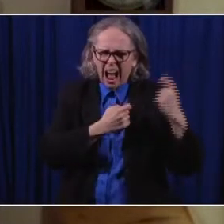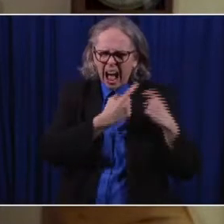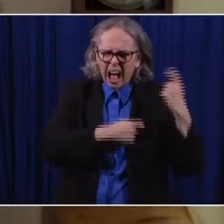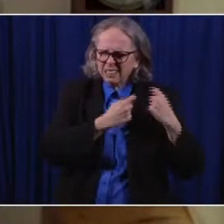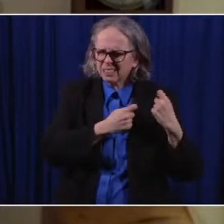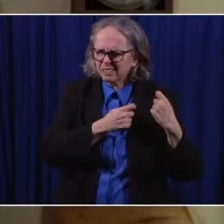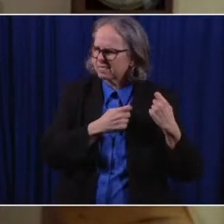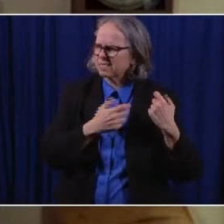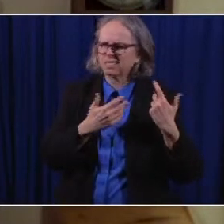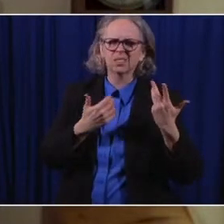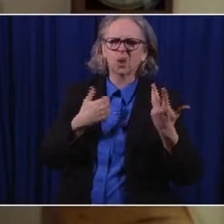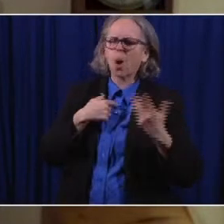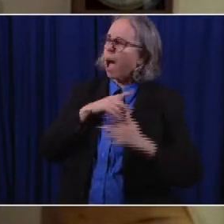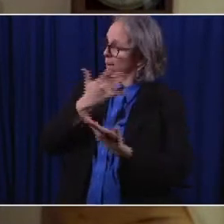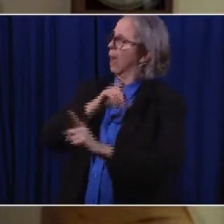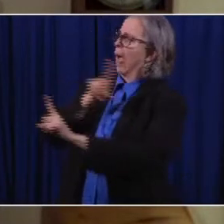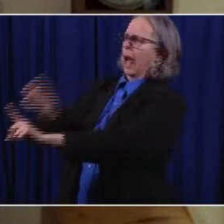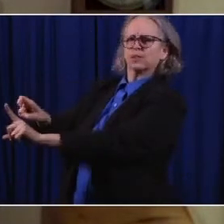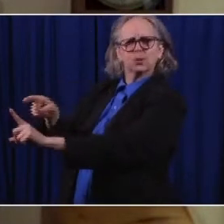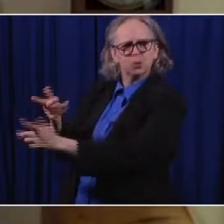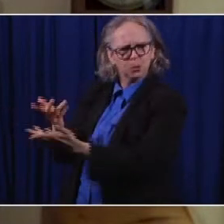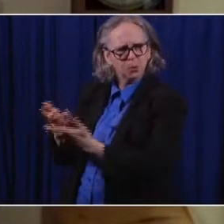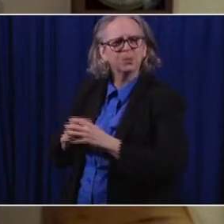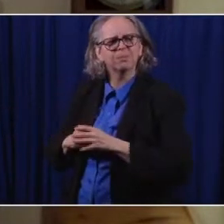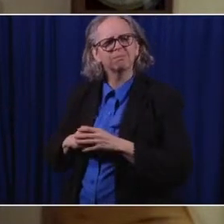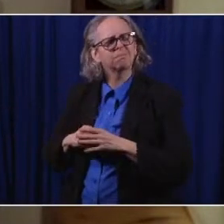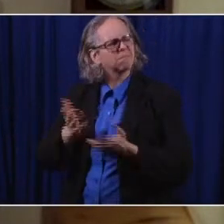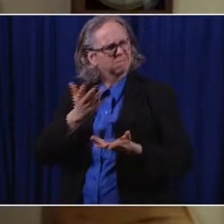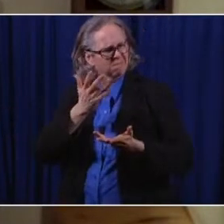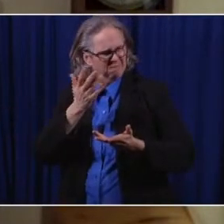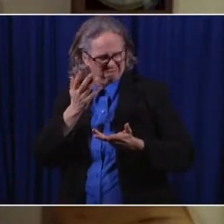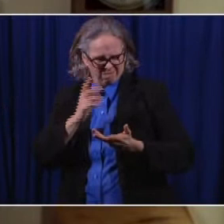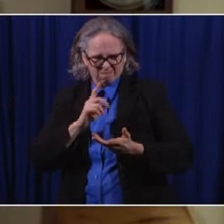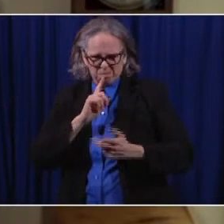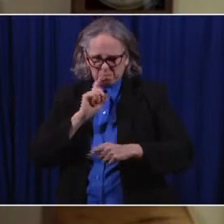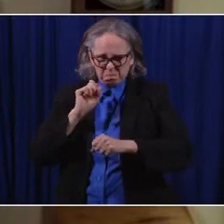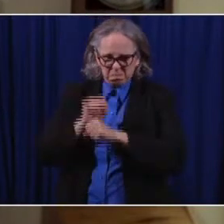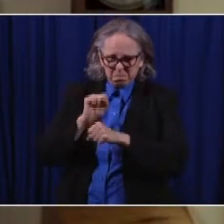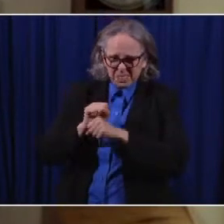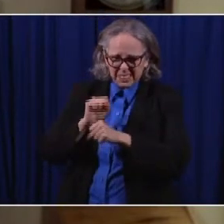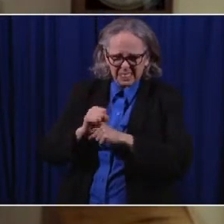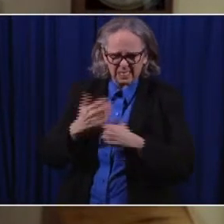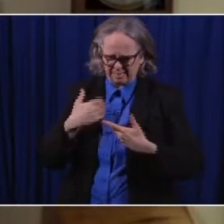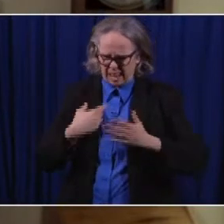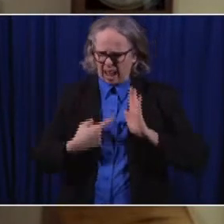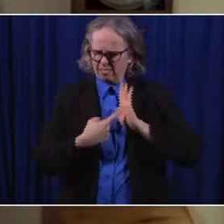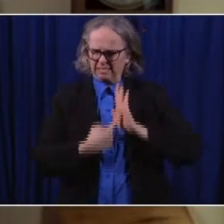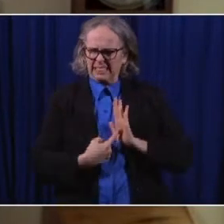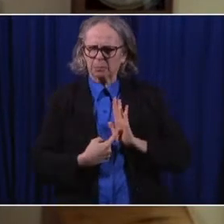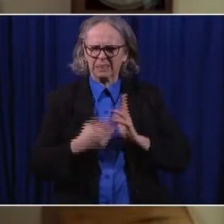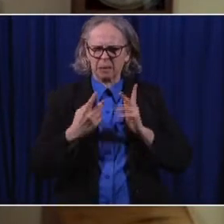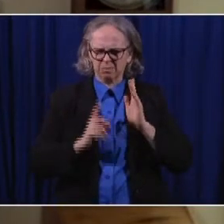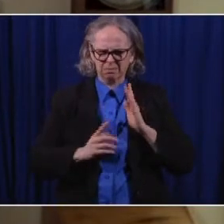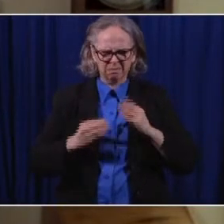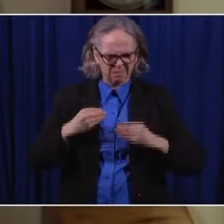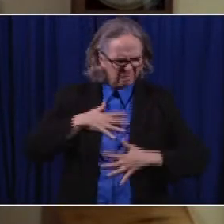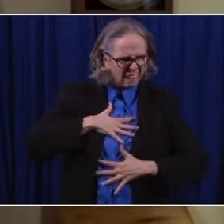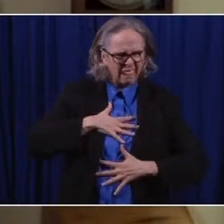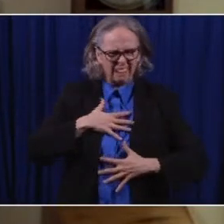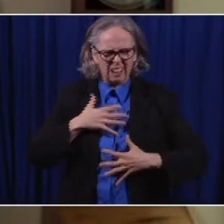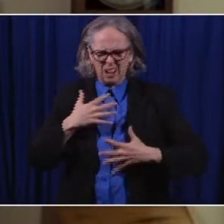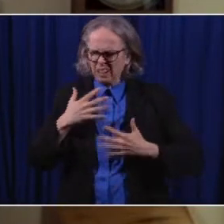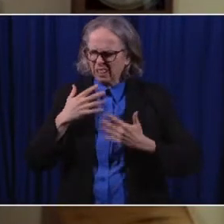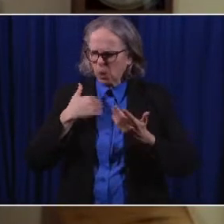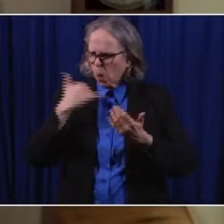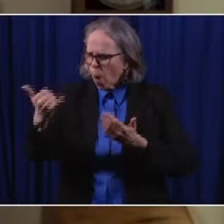is, I've got symptoms. At what point do you call a doctor? Then let's say you've